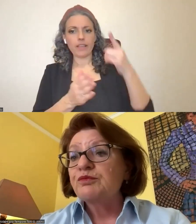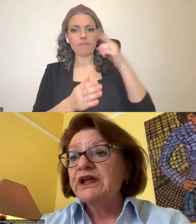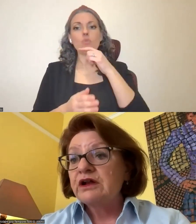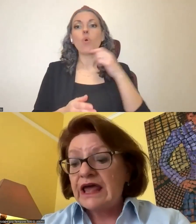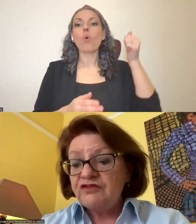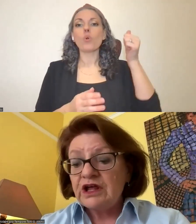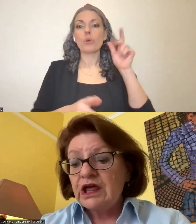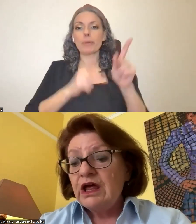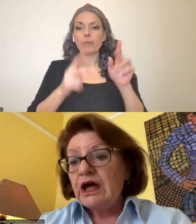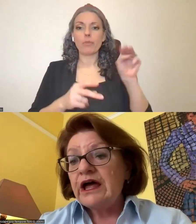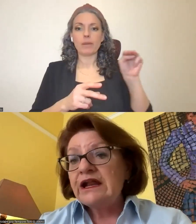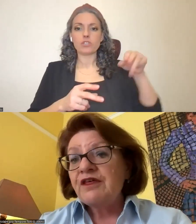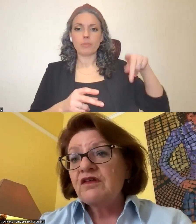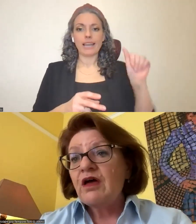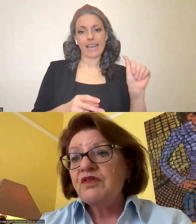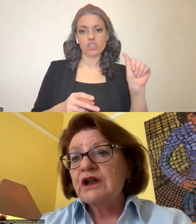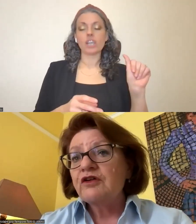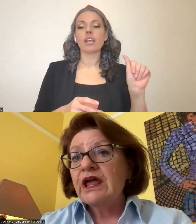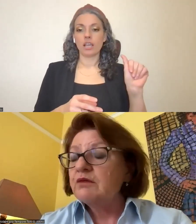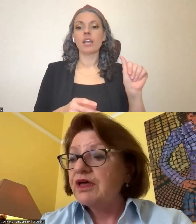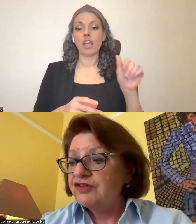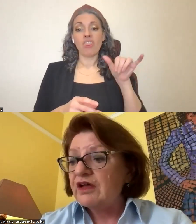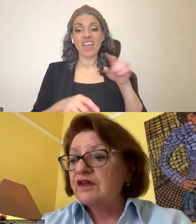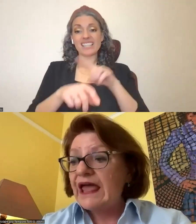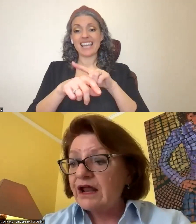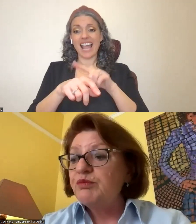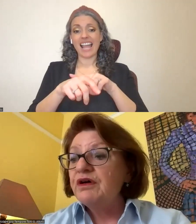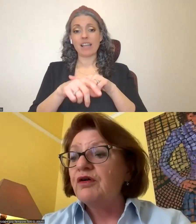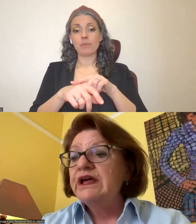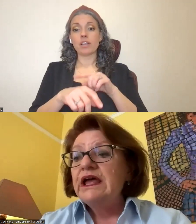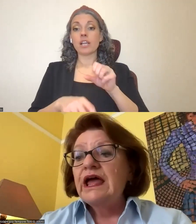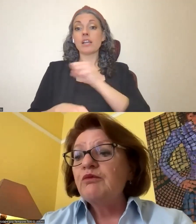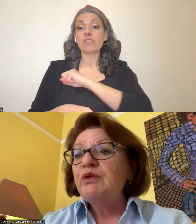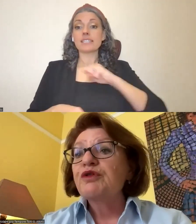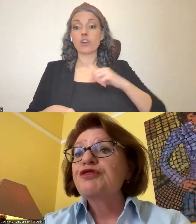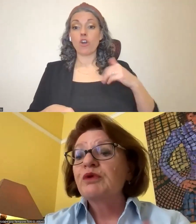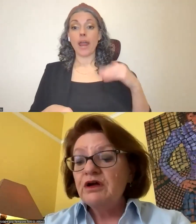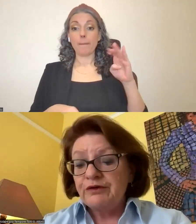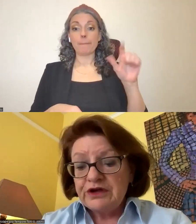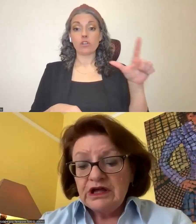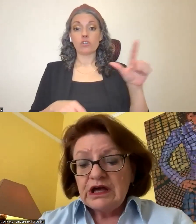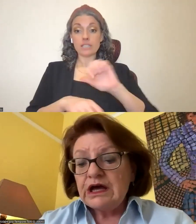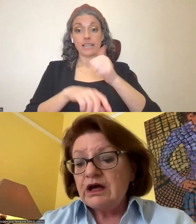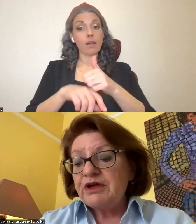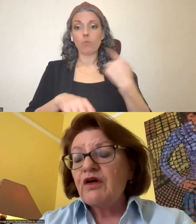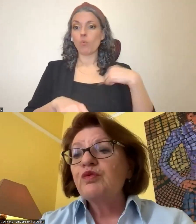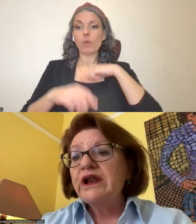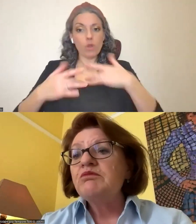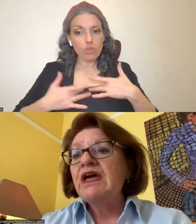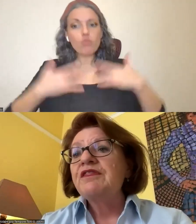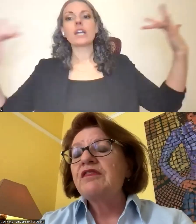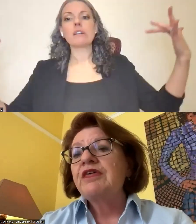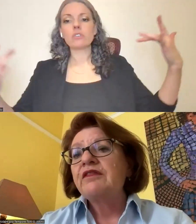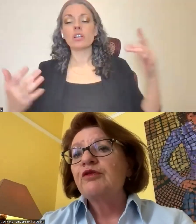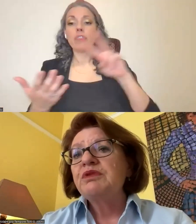the master plan on aging. And at that time, Senator Hannah Beth Jackson had a bill, and we were thrilled because what